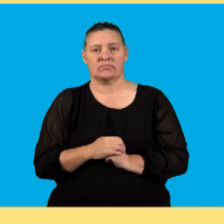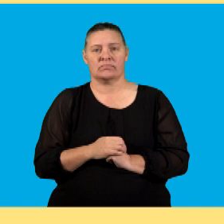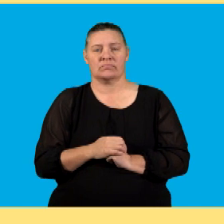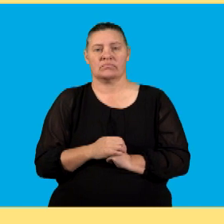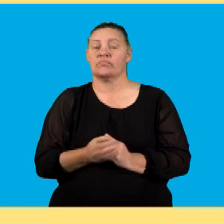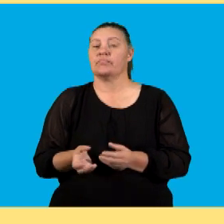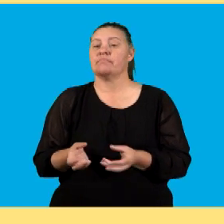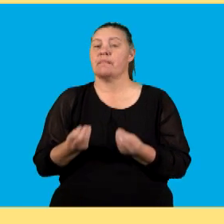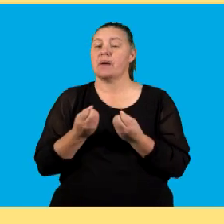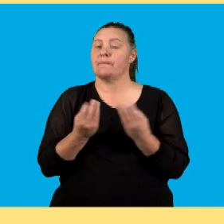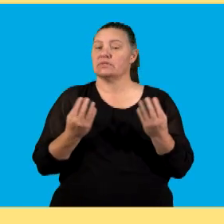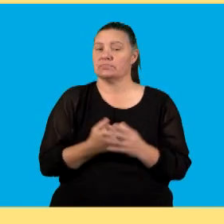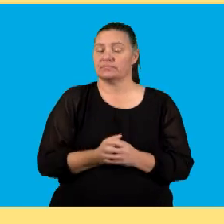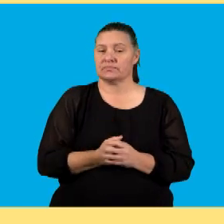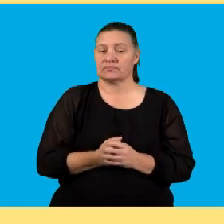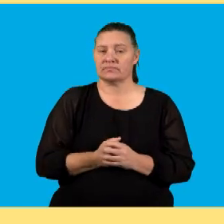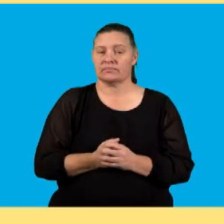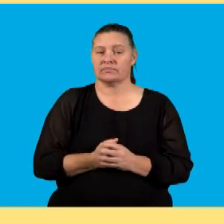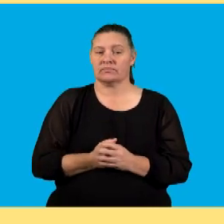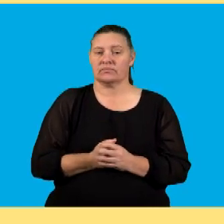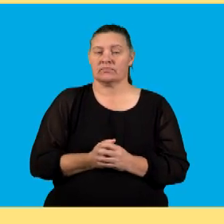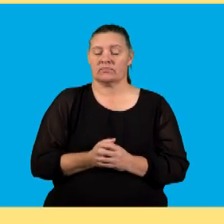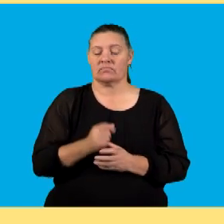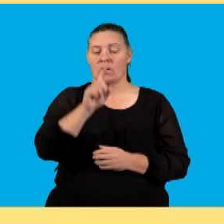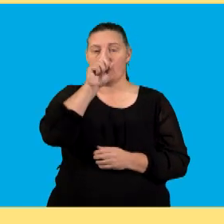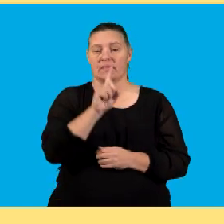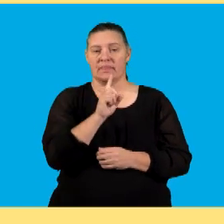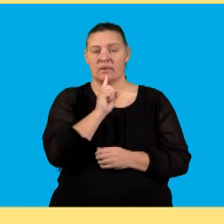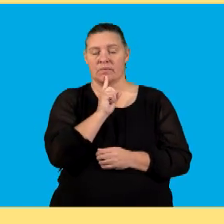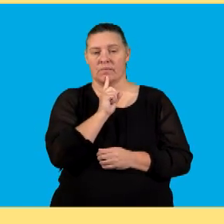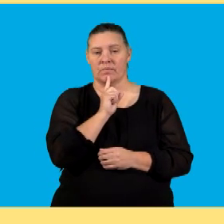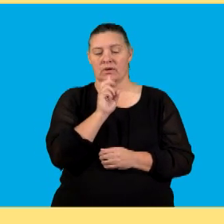calculator, and you should get an amount that is